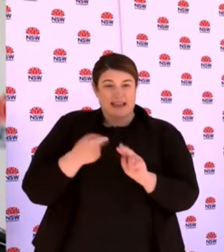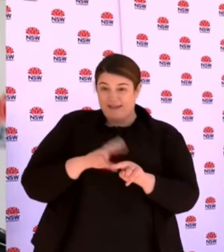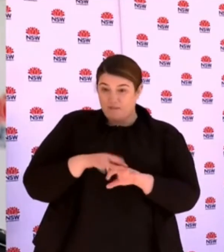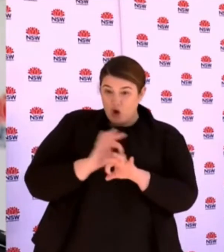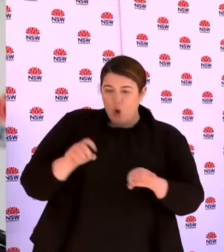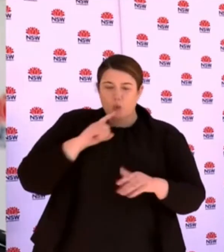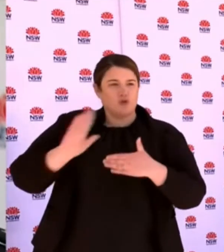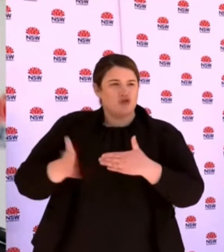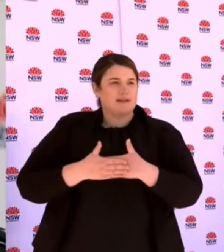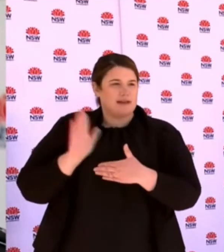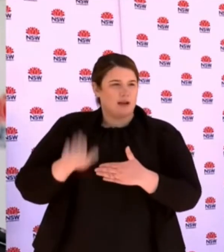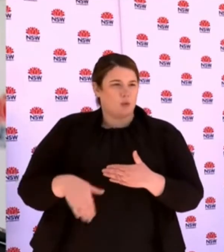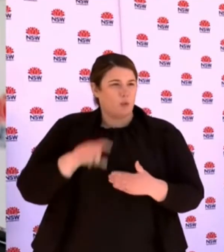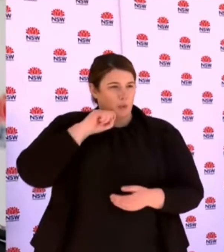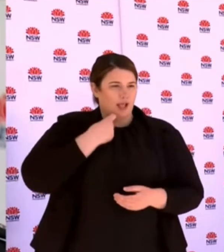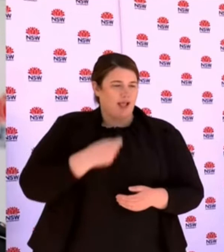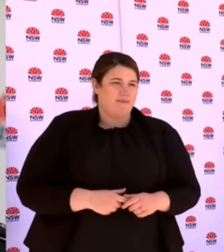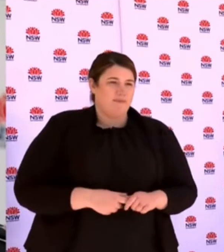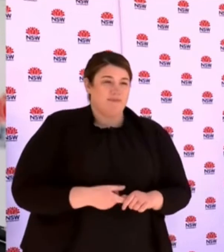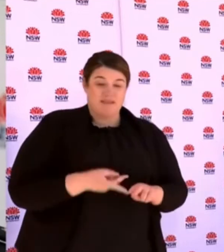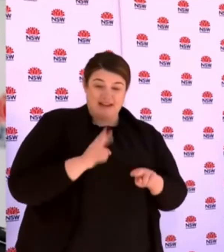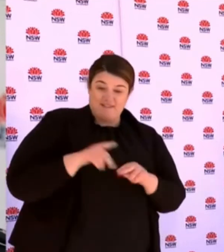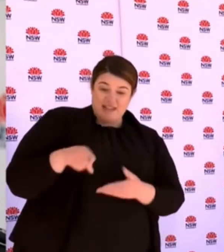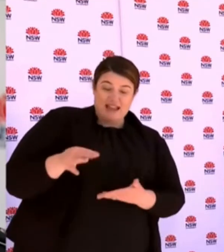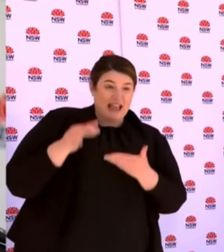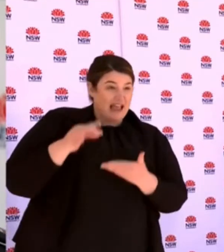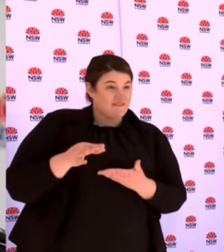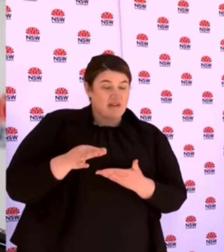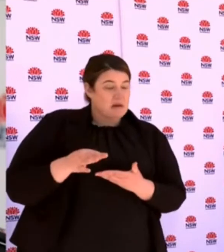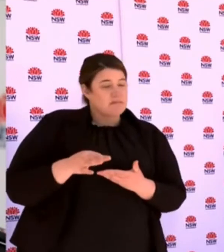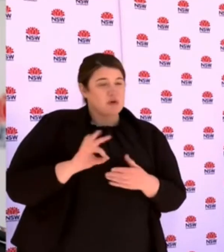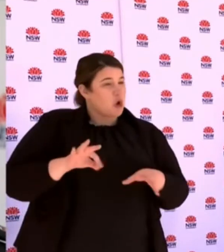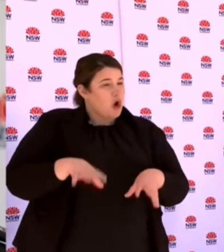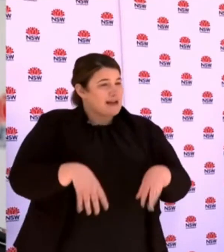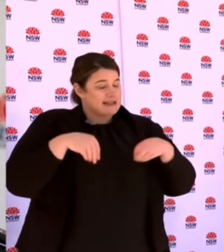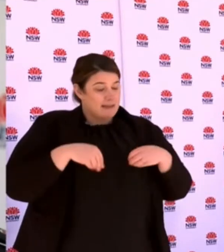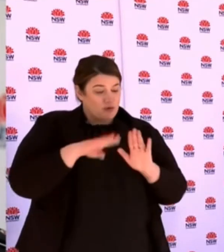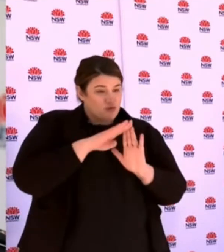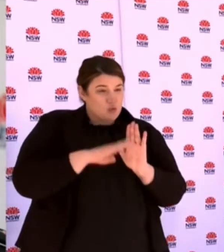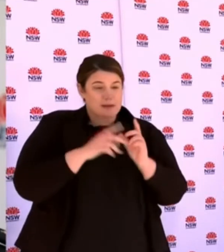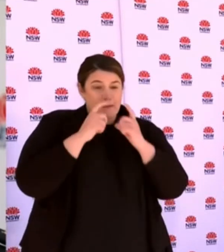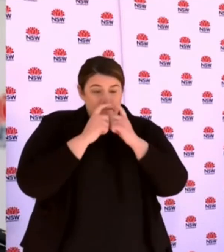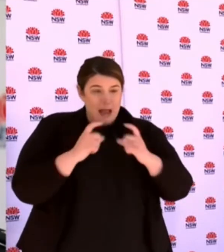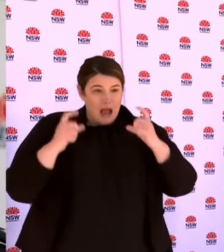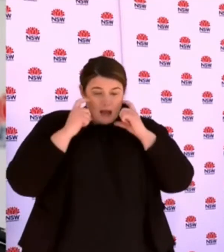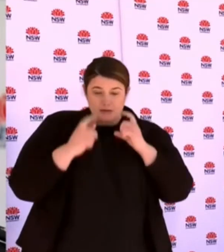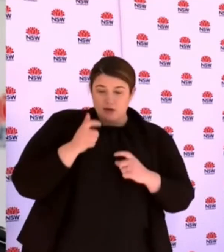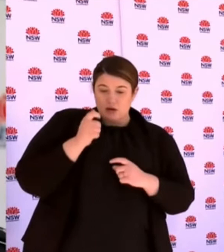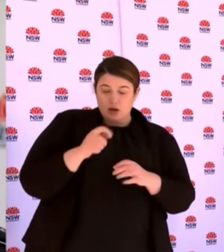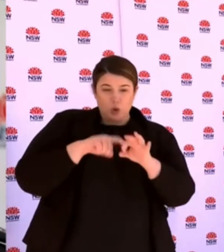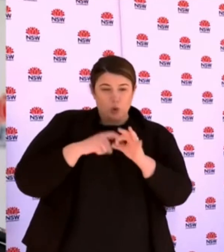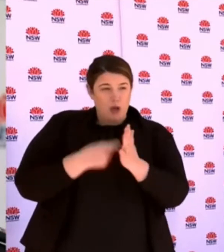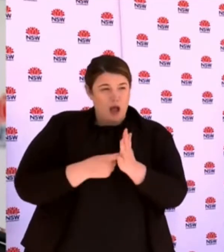shouldn't be shut down. So the next step will be, if that cafe refuses to comply with the public health order, putting